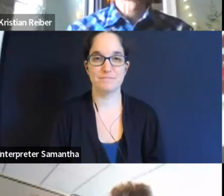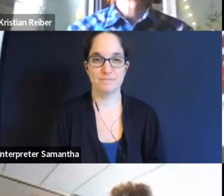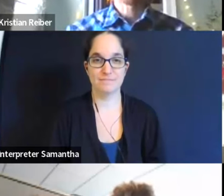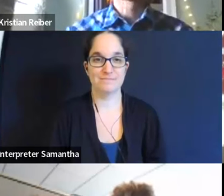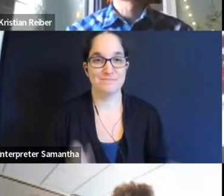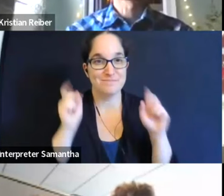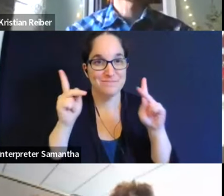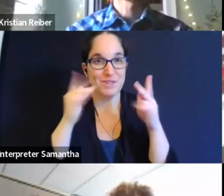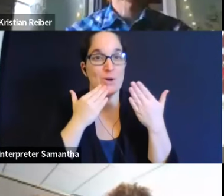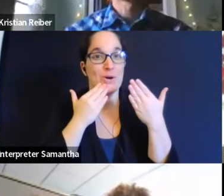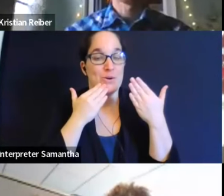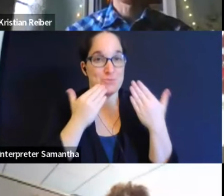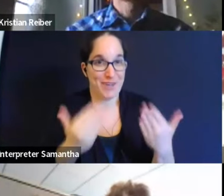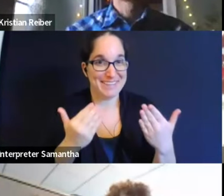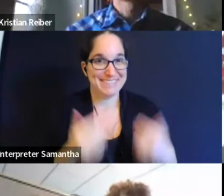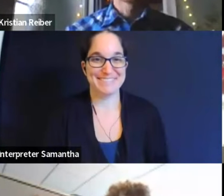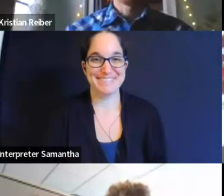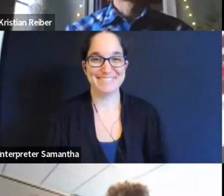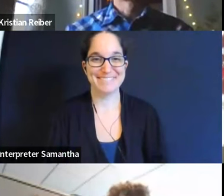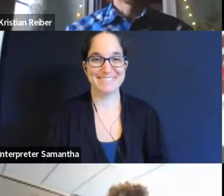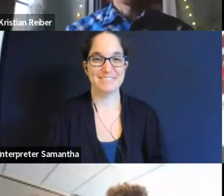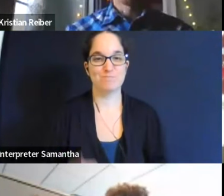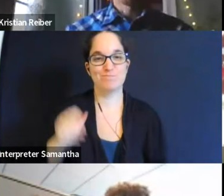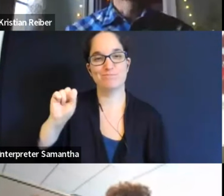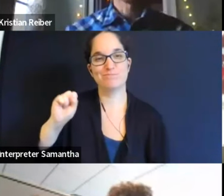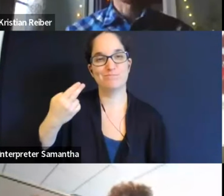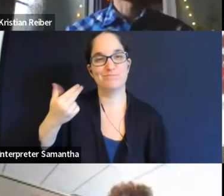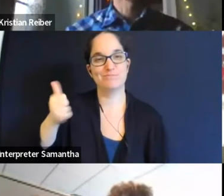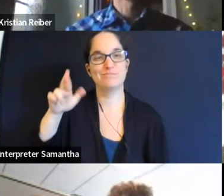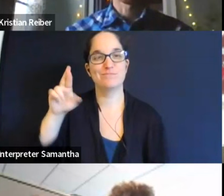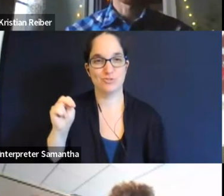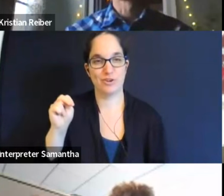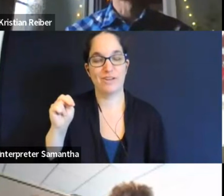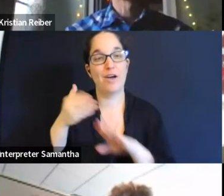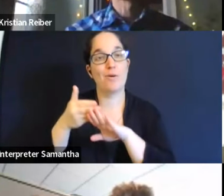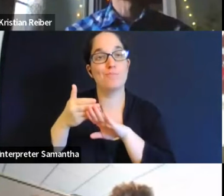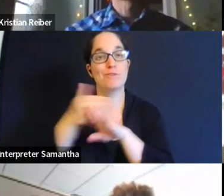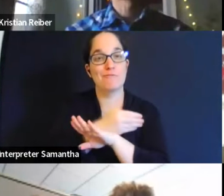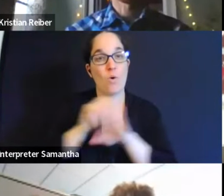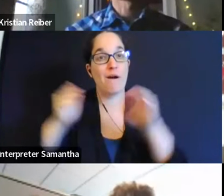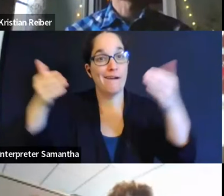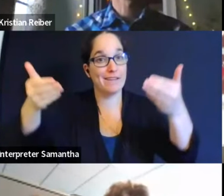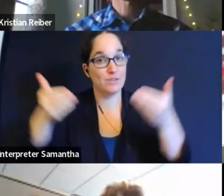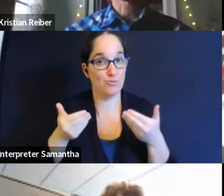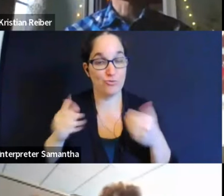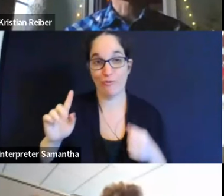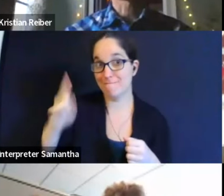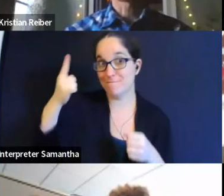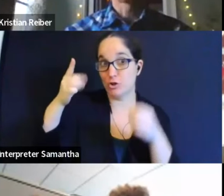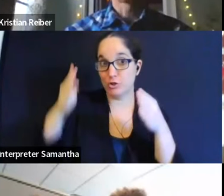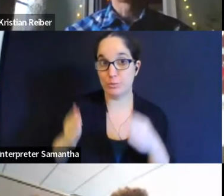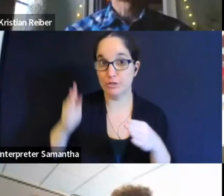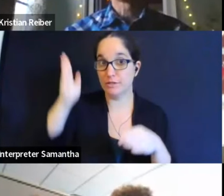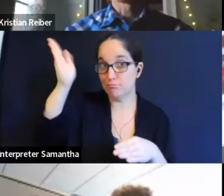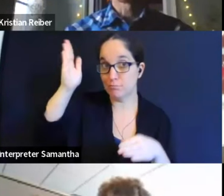Great, thank you, Lee. And so again, before I introduce our first presenter, and this is going to be